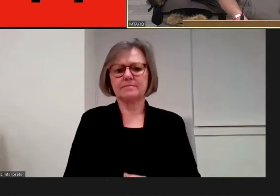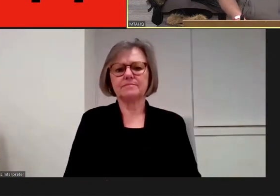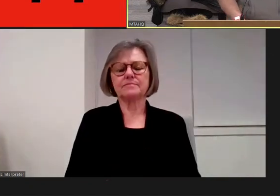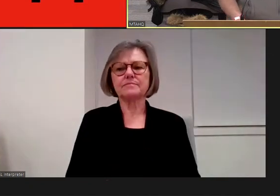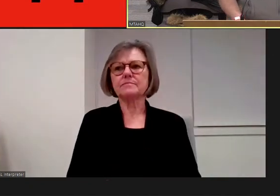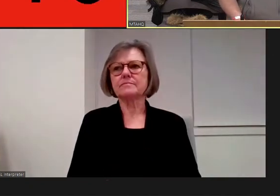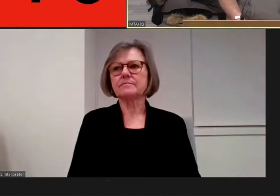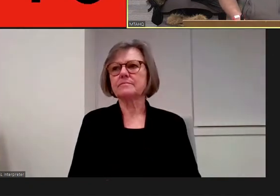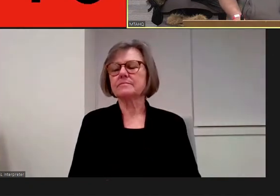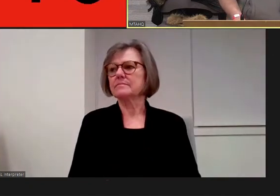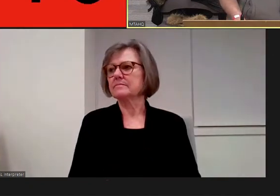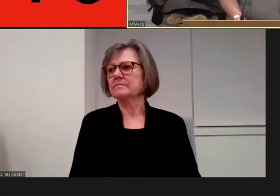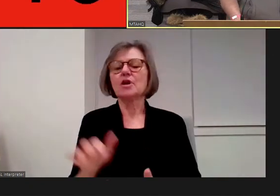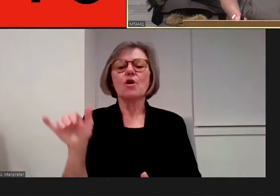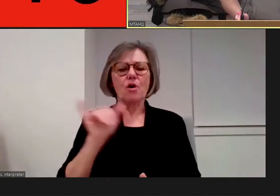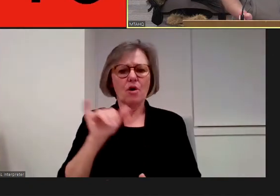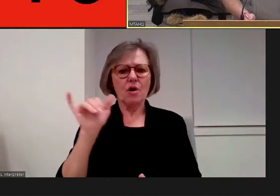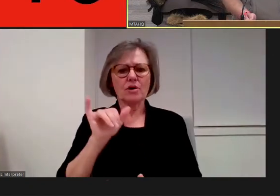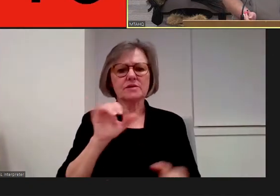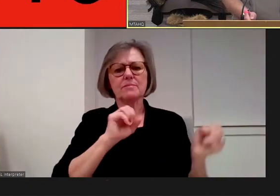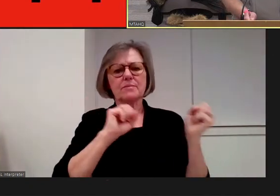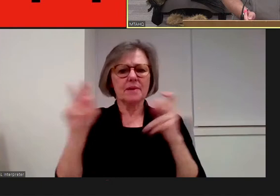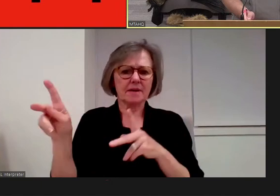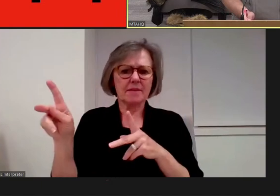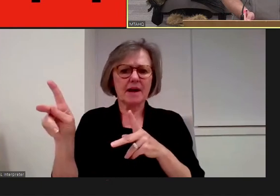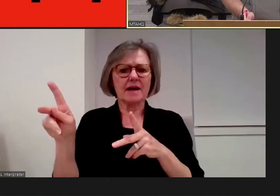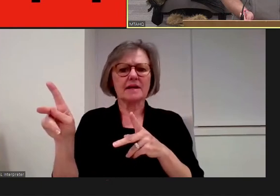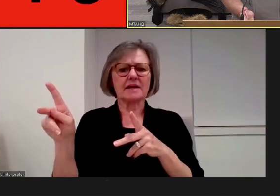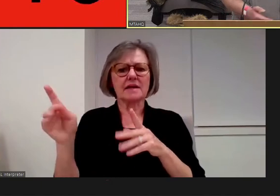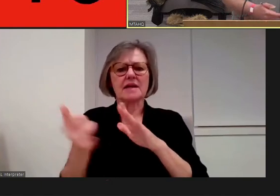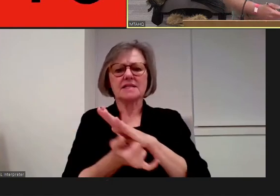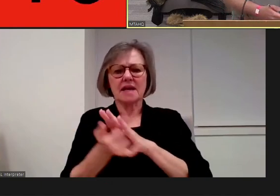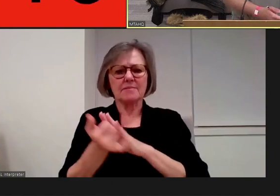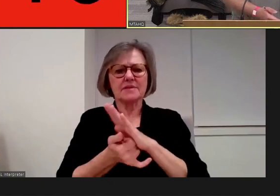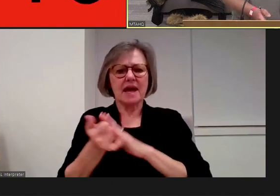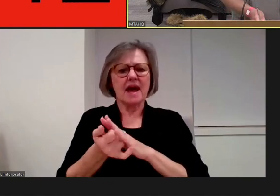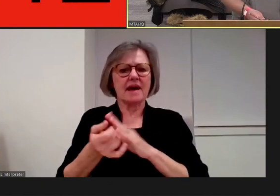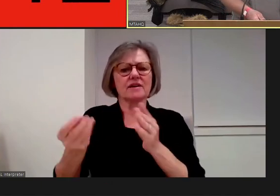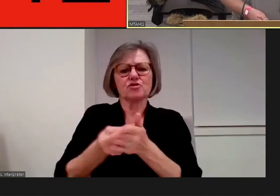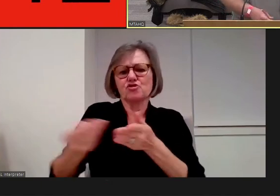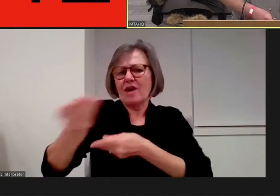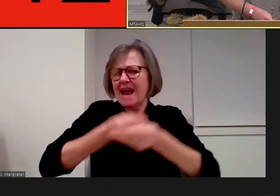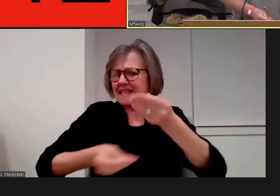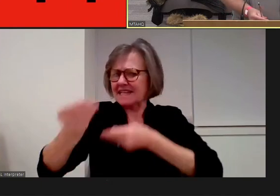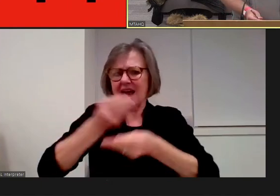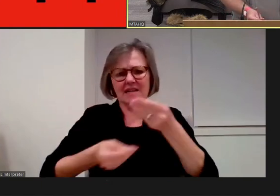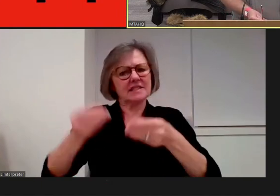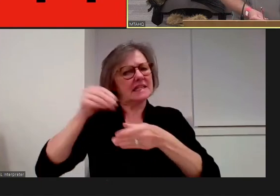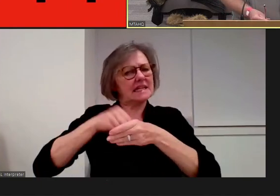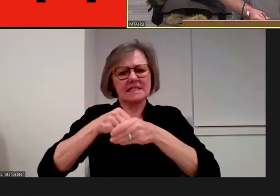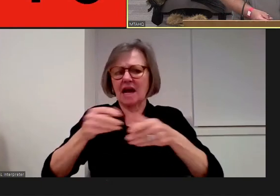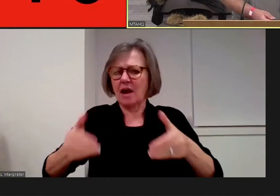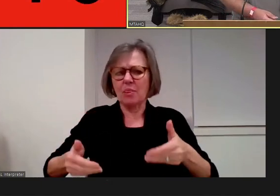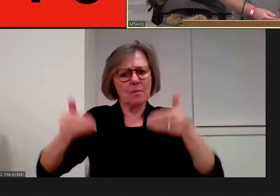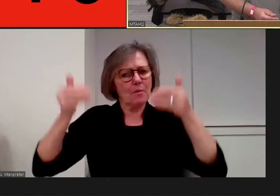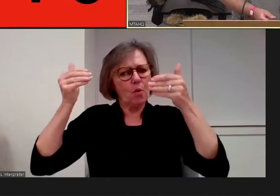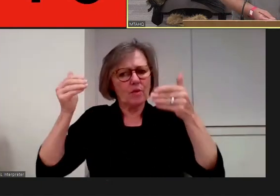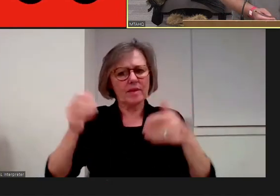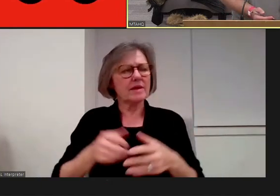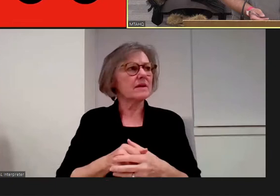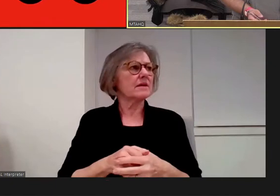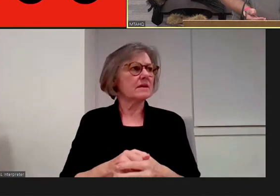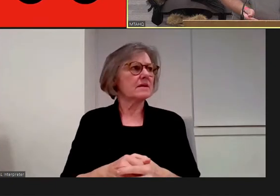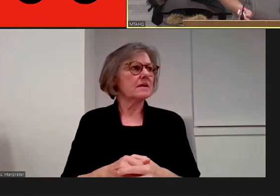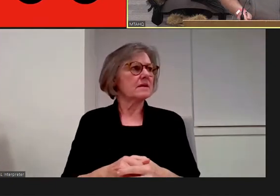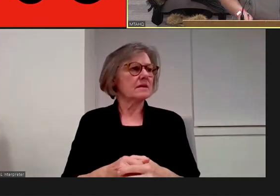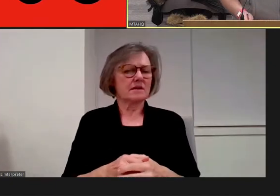Also, it bring back subway transactions inside the booth since it's been out since